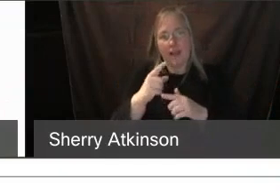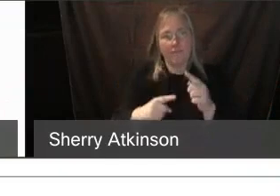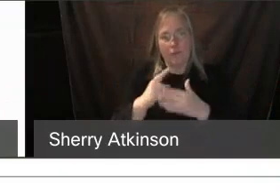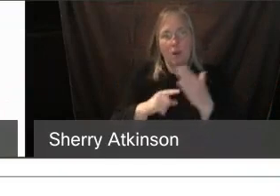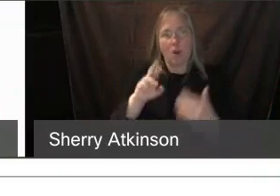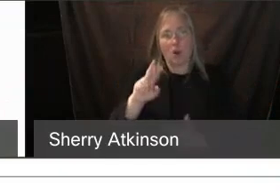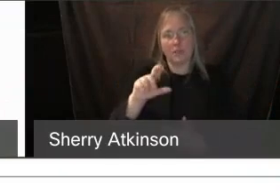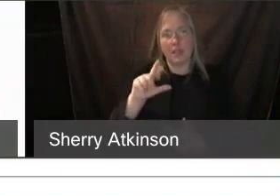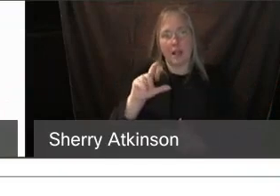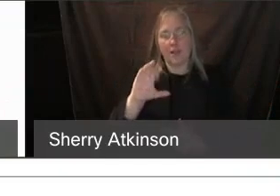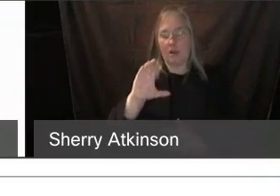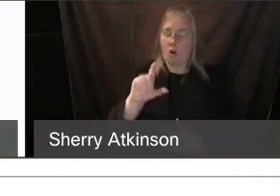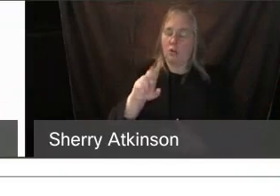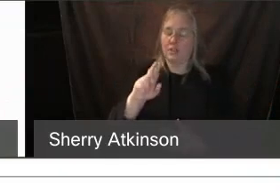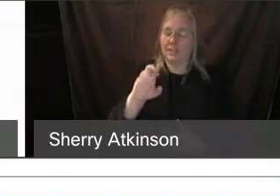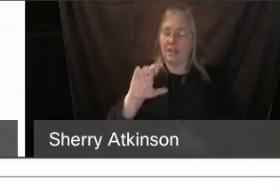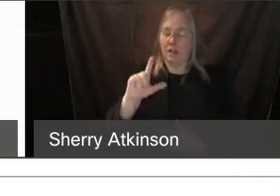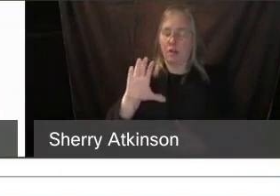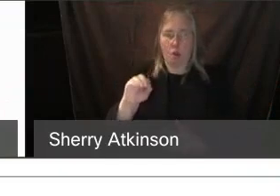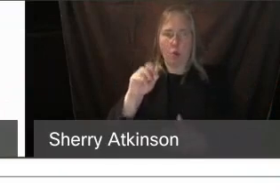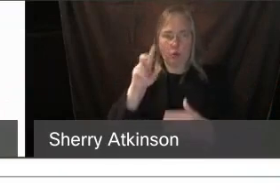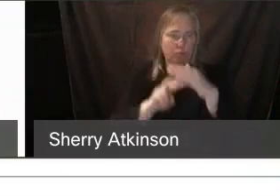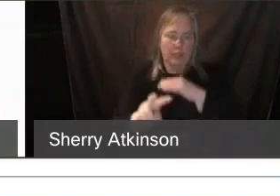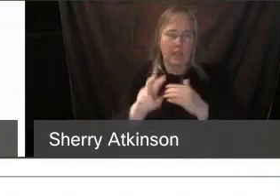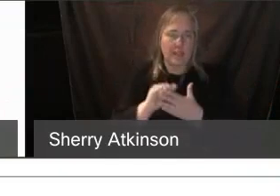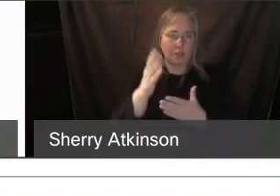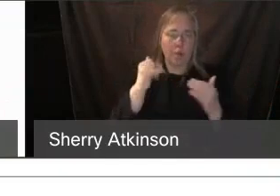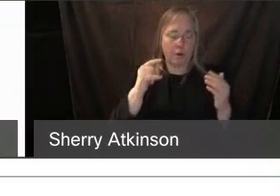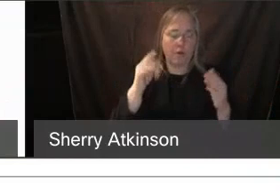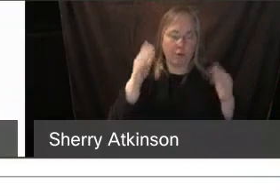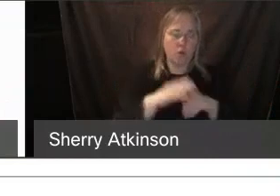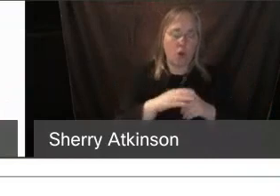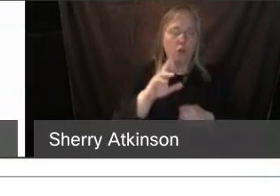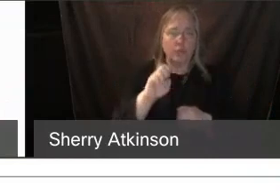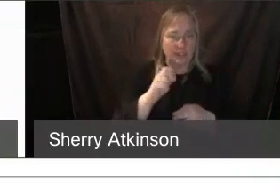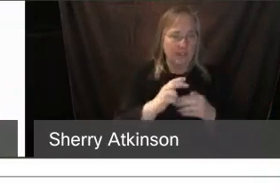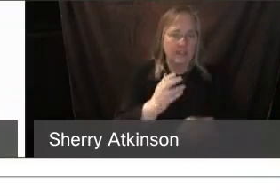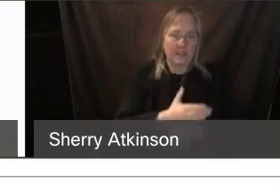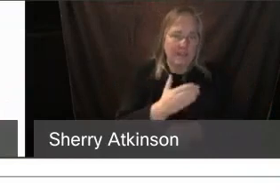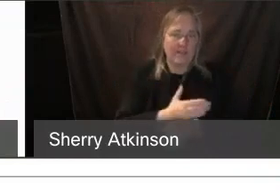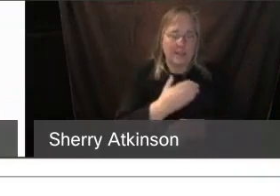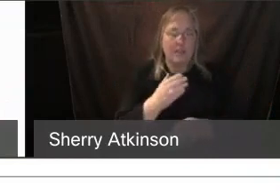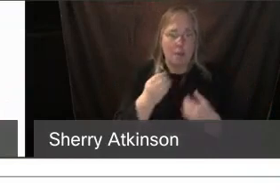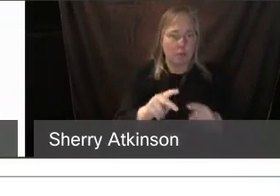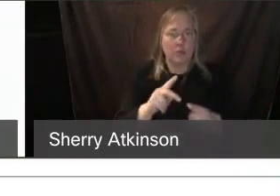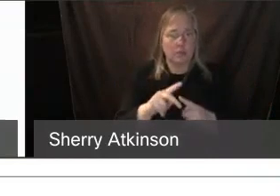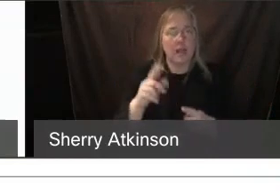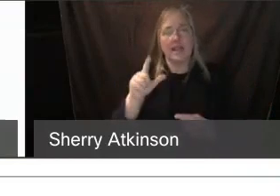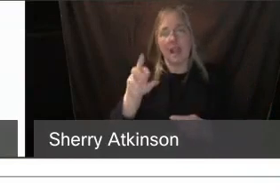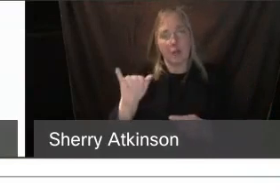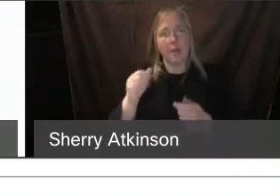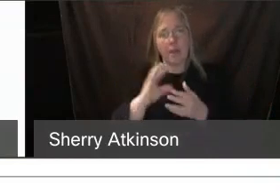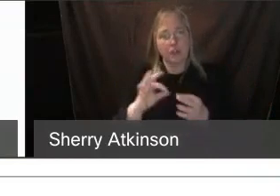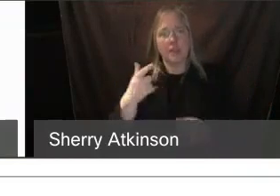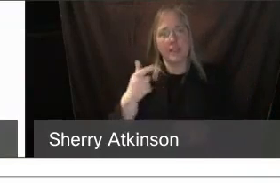why we're going to focus on redevelopment opportunities. Larry mentioned Gateway. That's a great opportunity for future